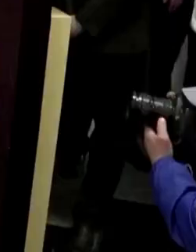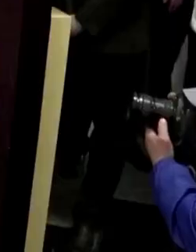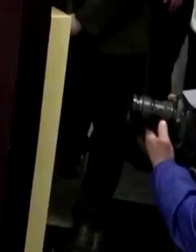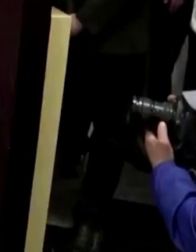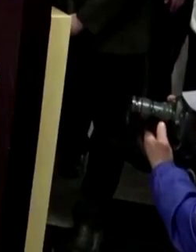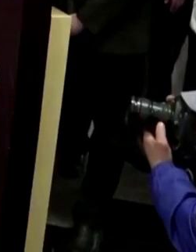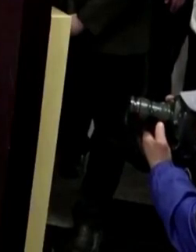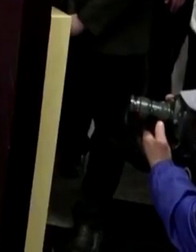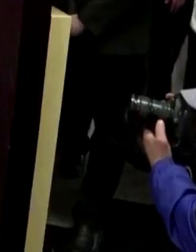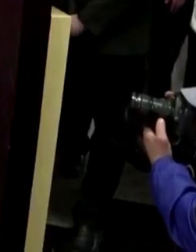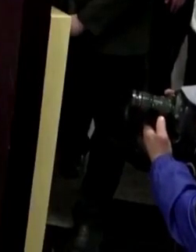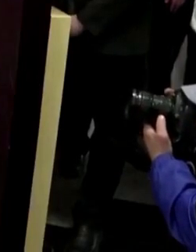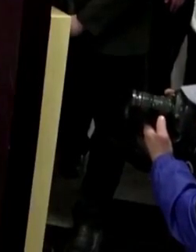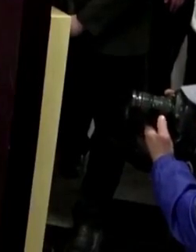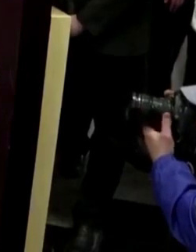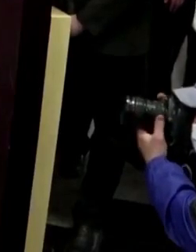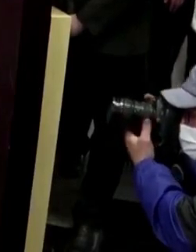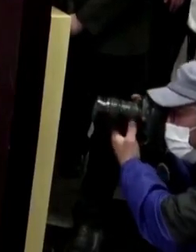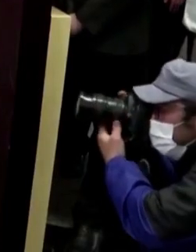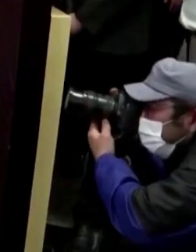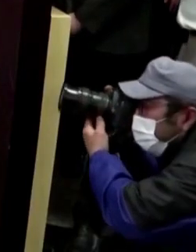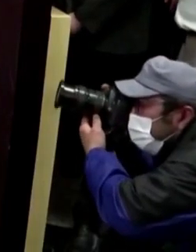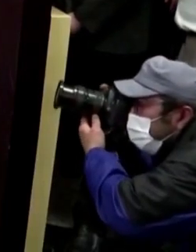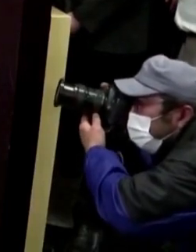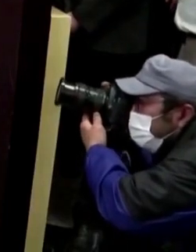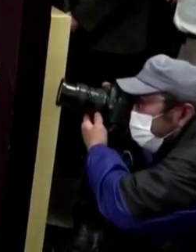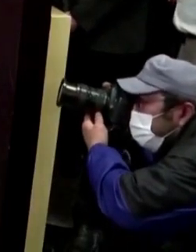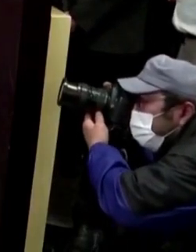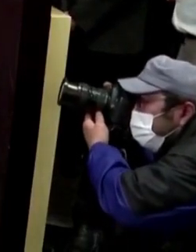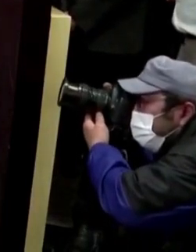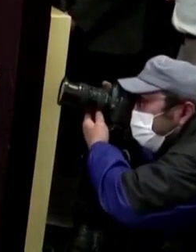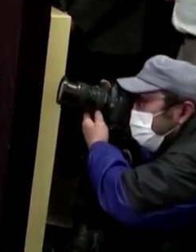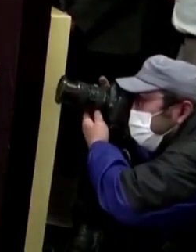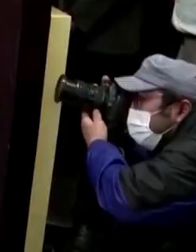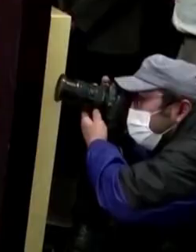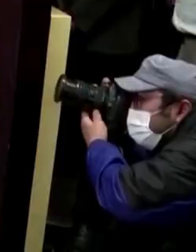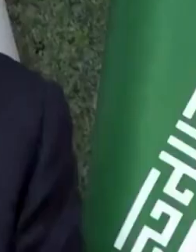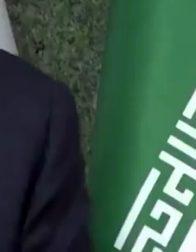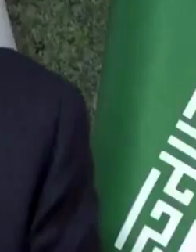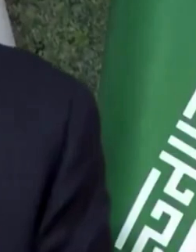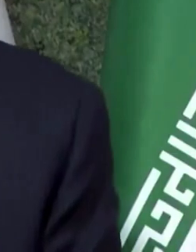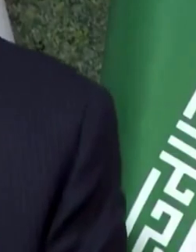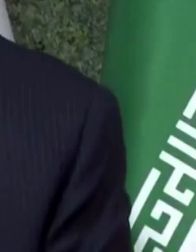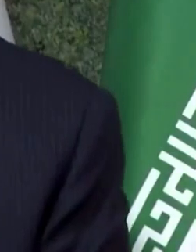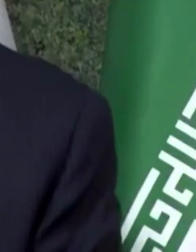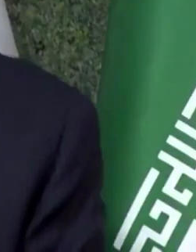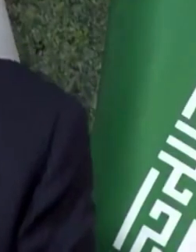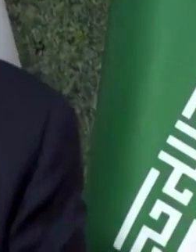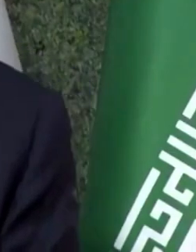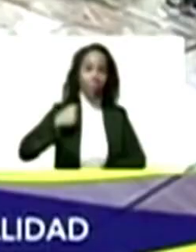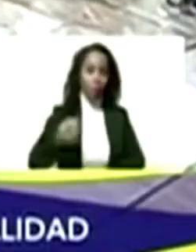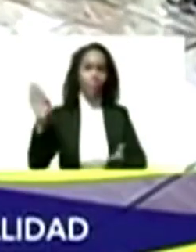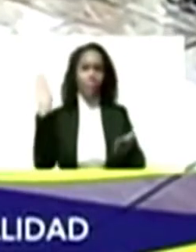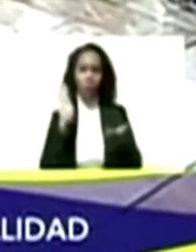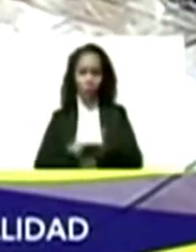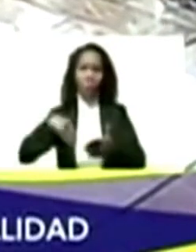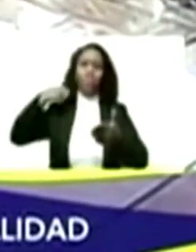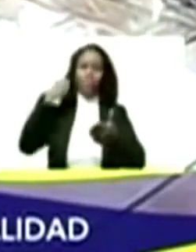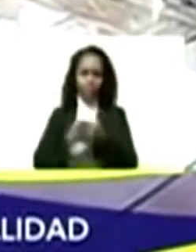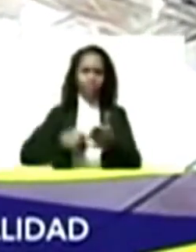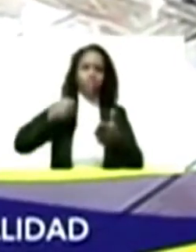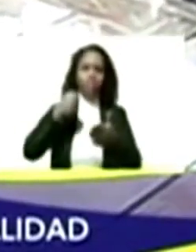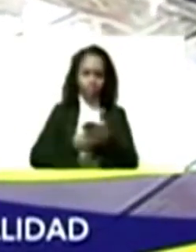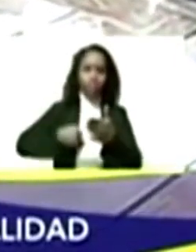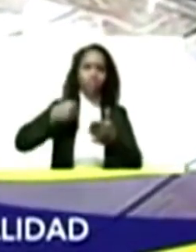world powers were marked with uncertainty on Sunday, stoking tight supply fears. Meanwhile, the US